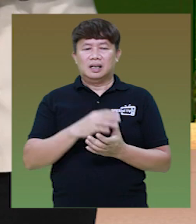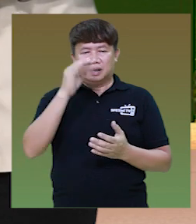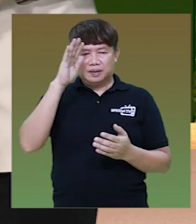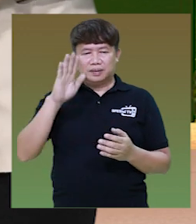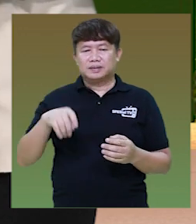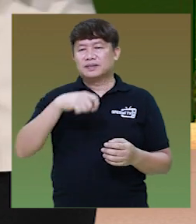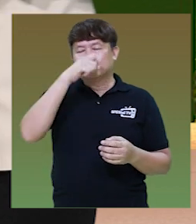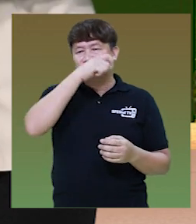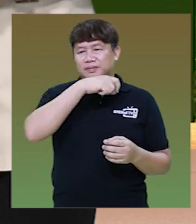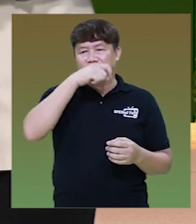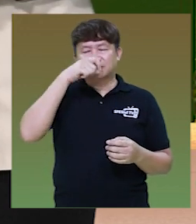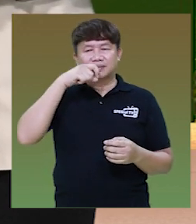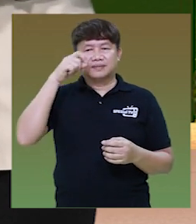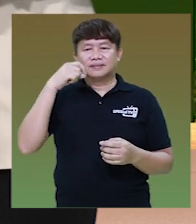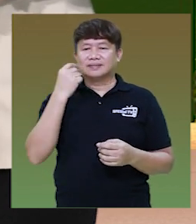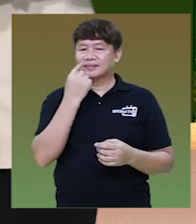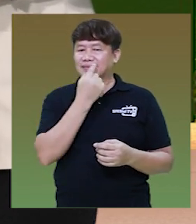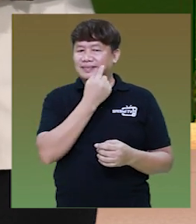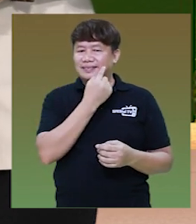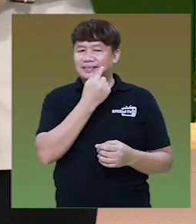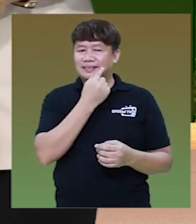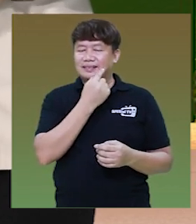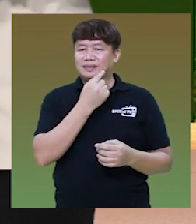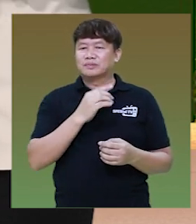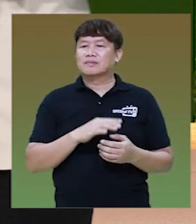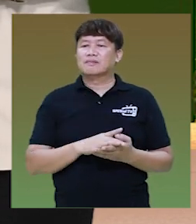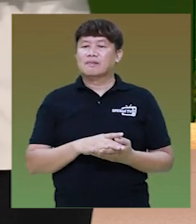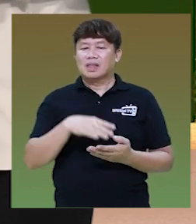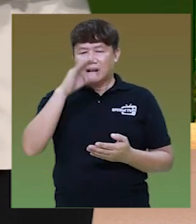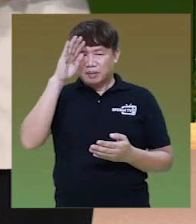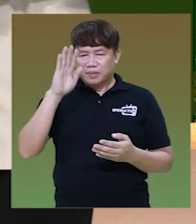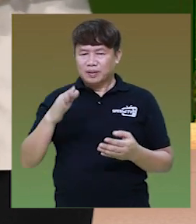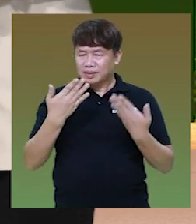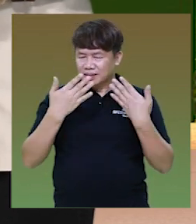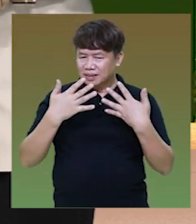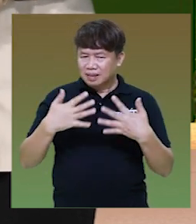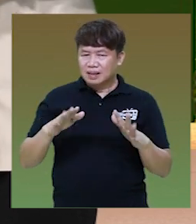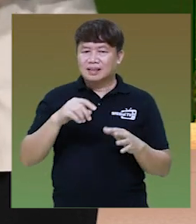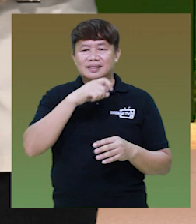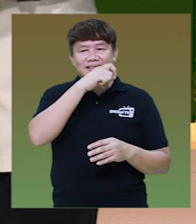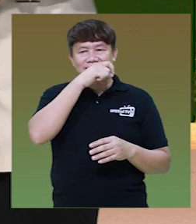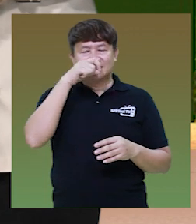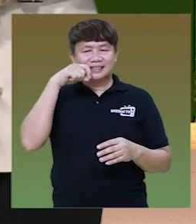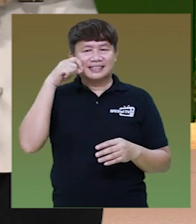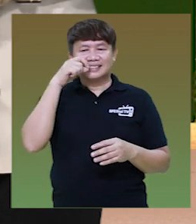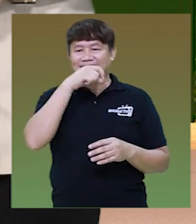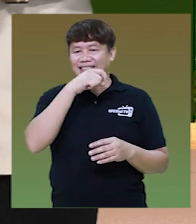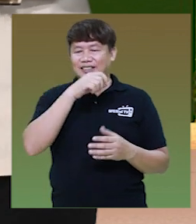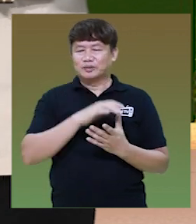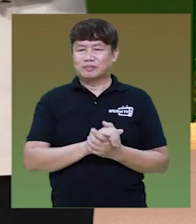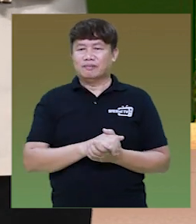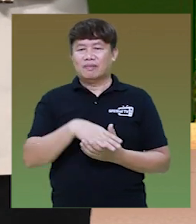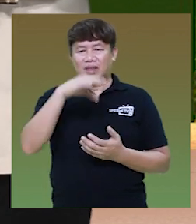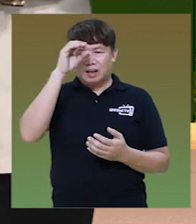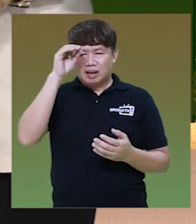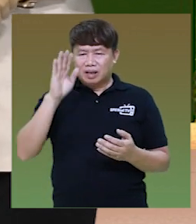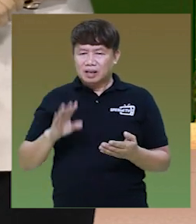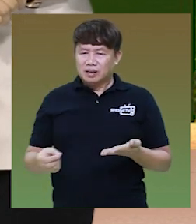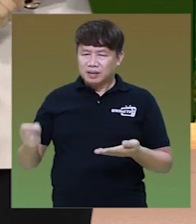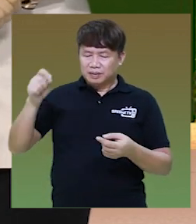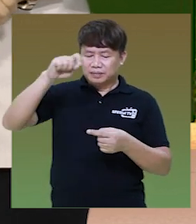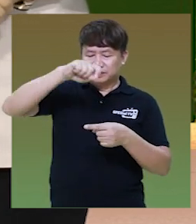done brushing his teeth. The boy is putting toothpaste on his toothbrush.